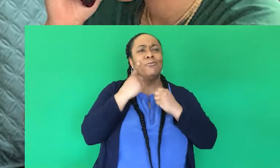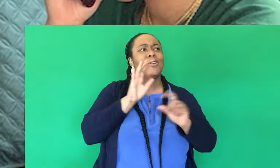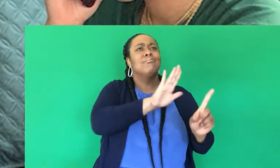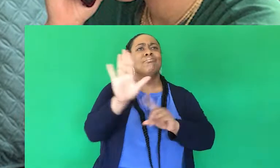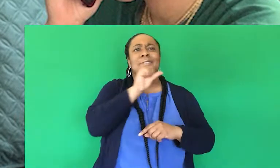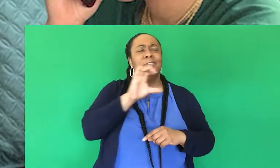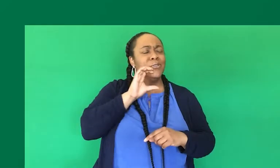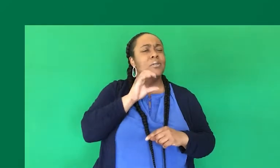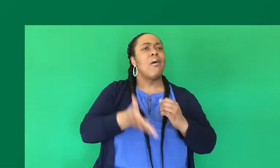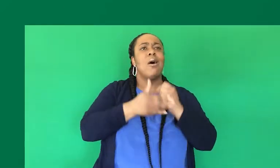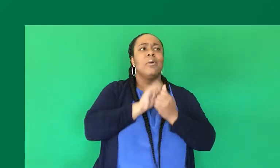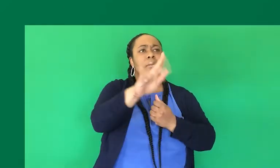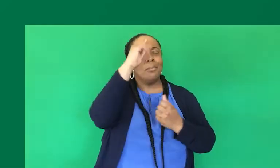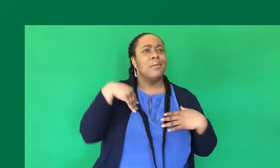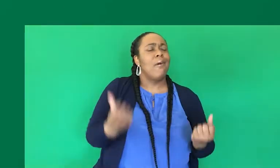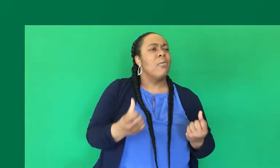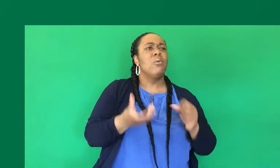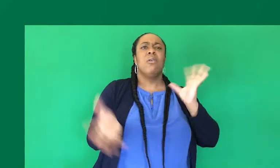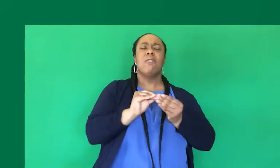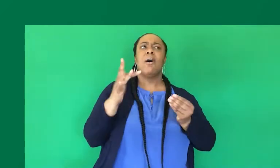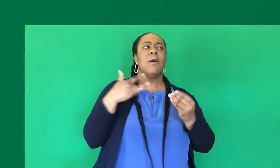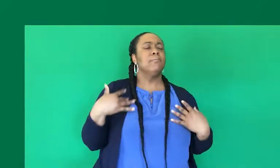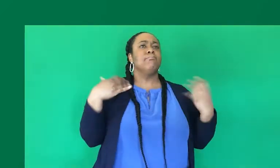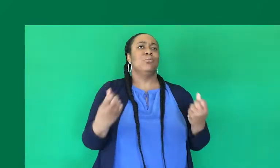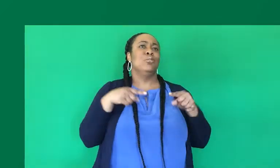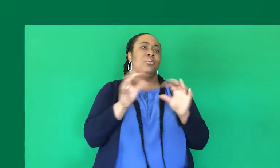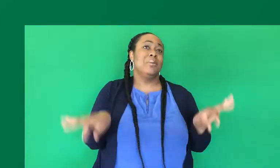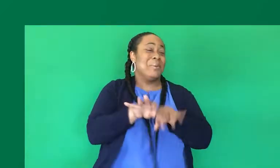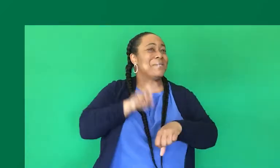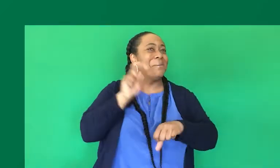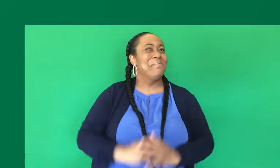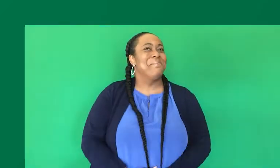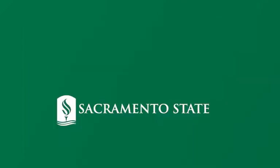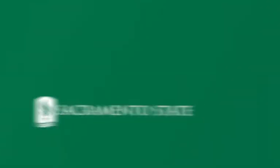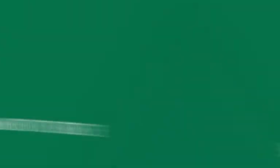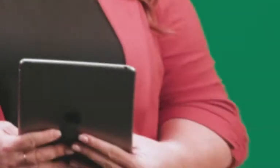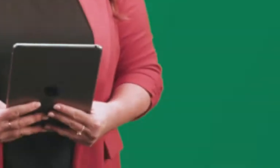regularly to check on the seniors have been invaluable for their mental health and overall well-being during this time.